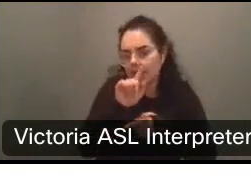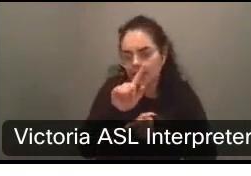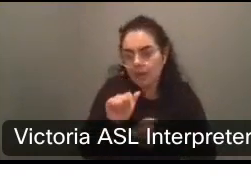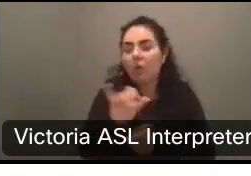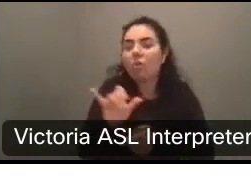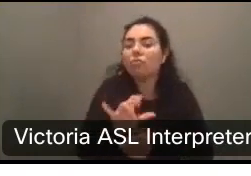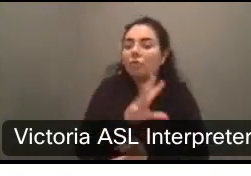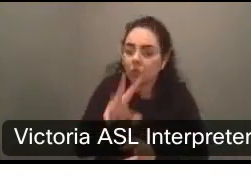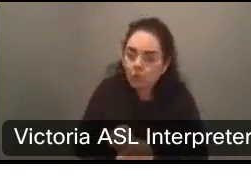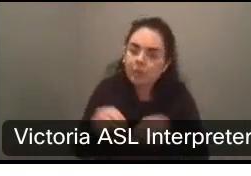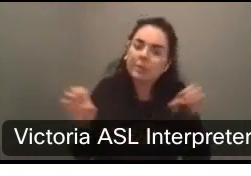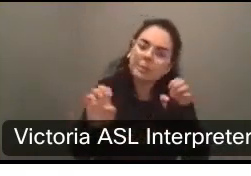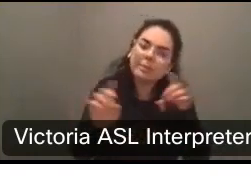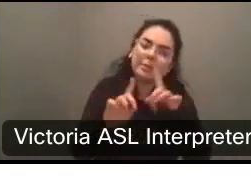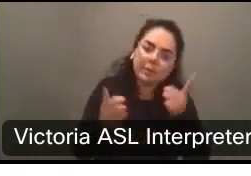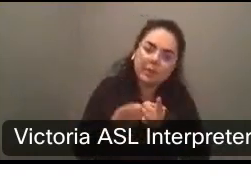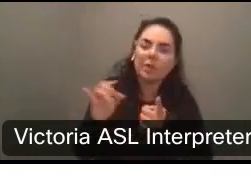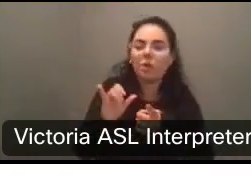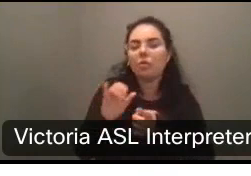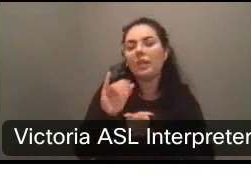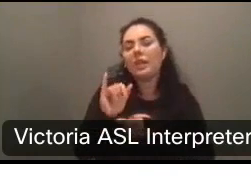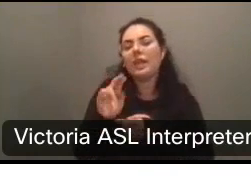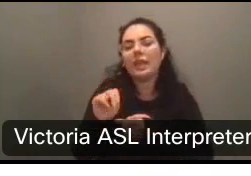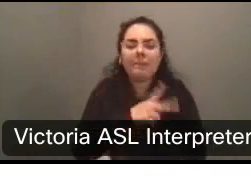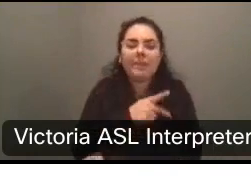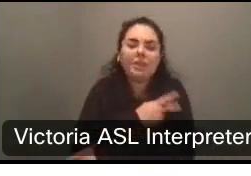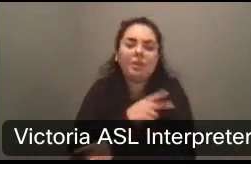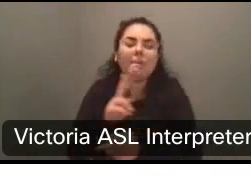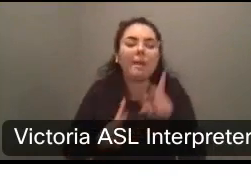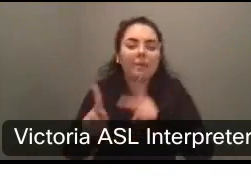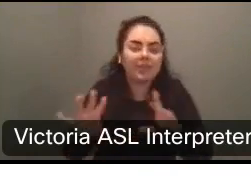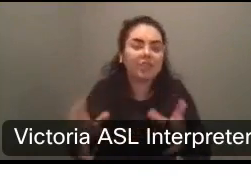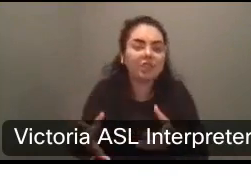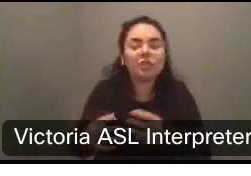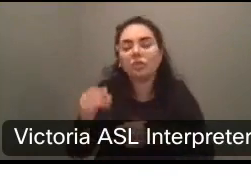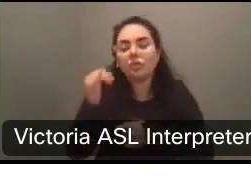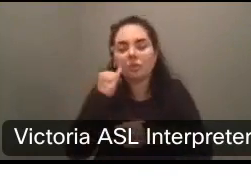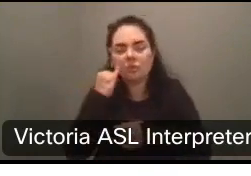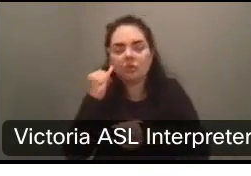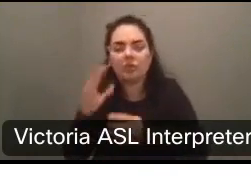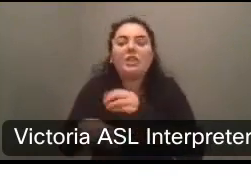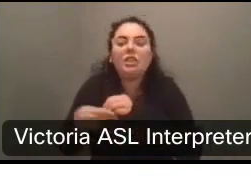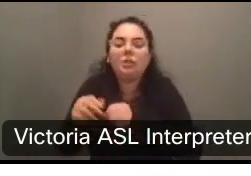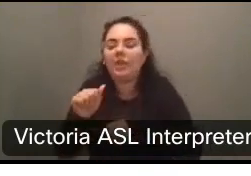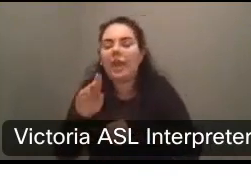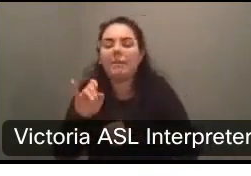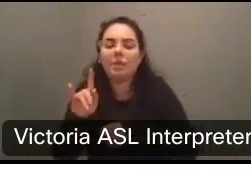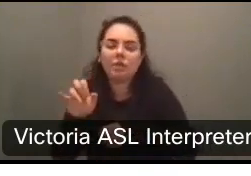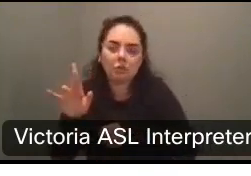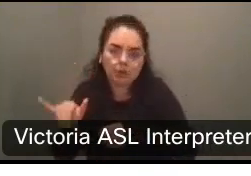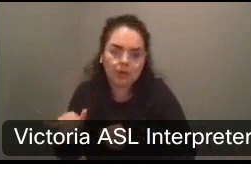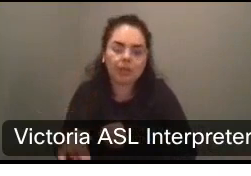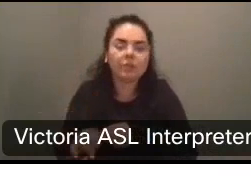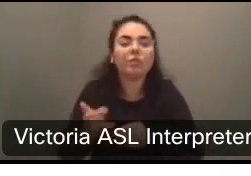the emergency department and the inpatient population, in addition to if they have ambulatory there. And so the chart